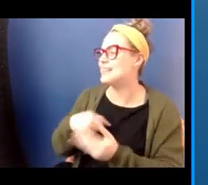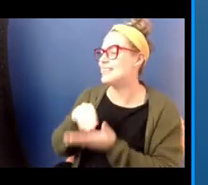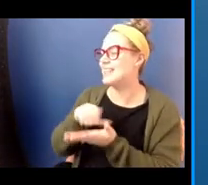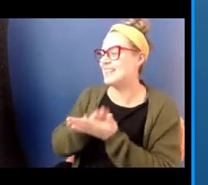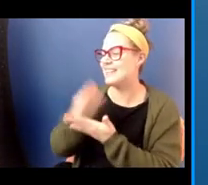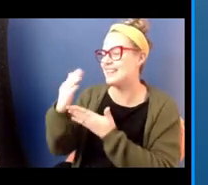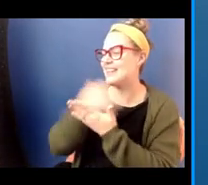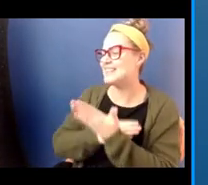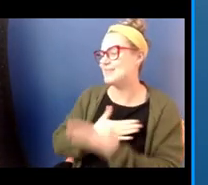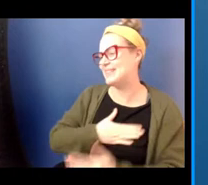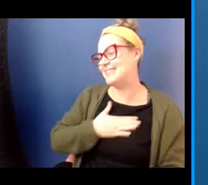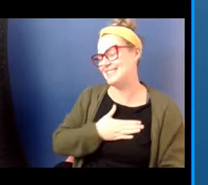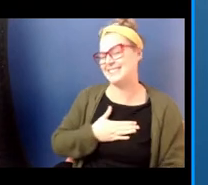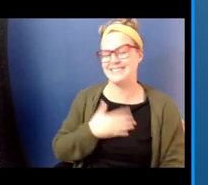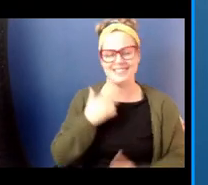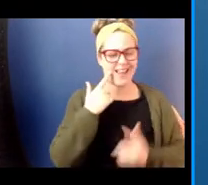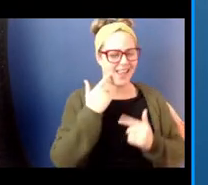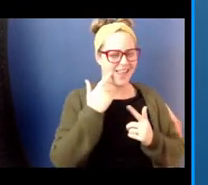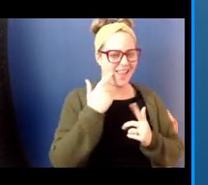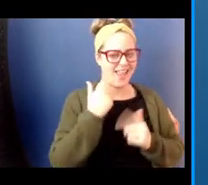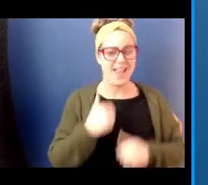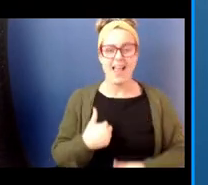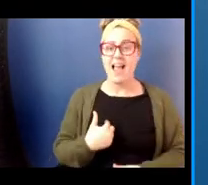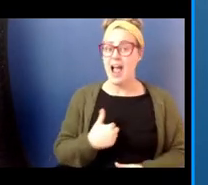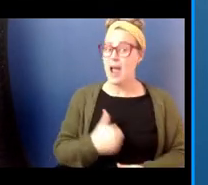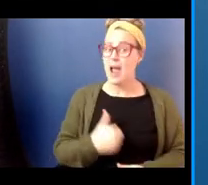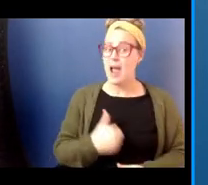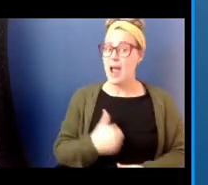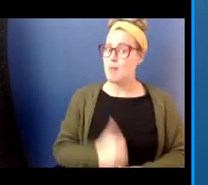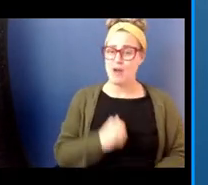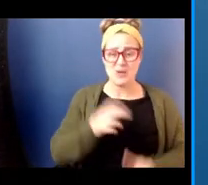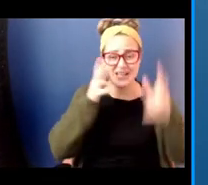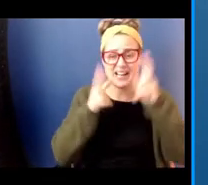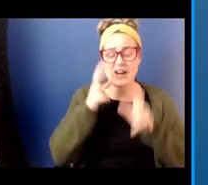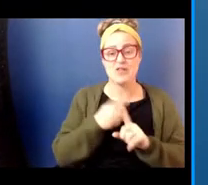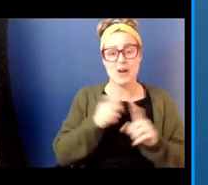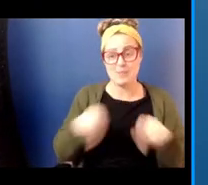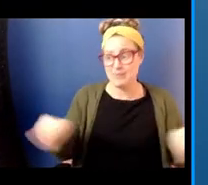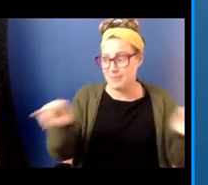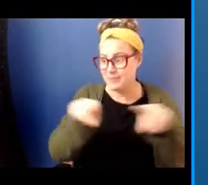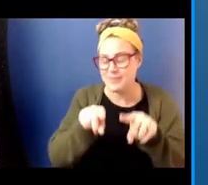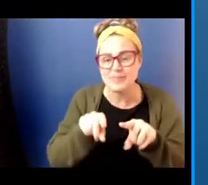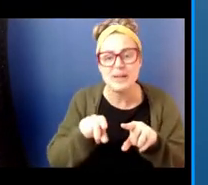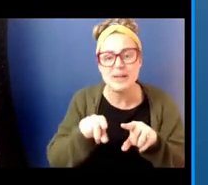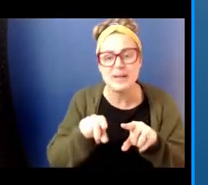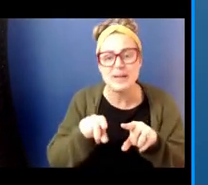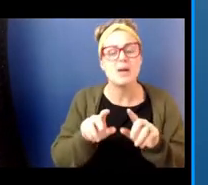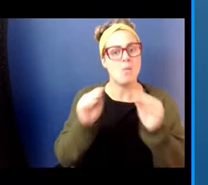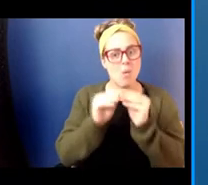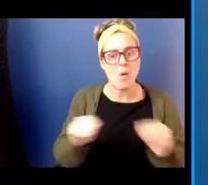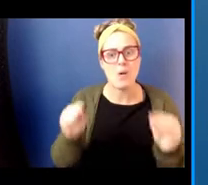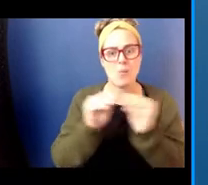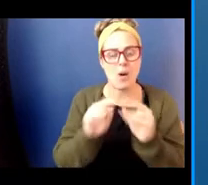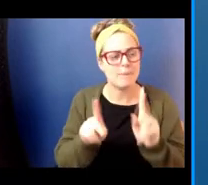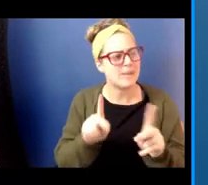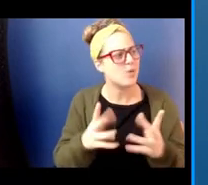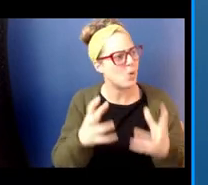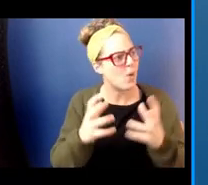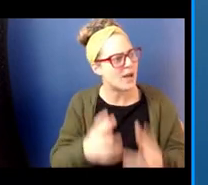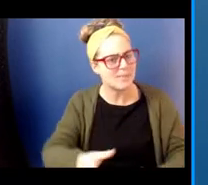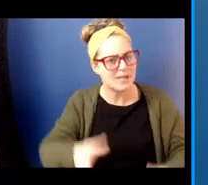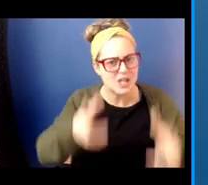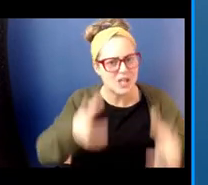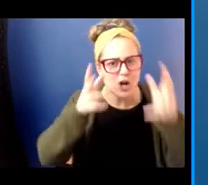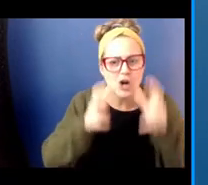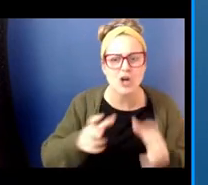but I'm so proud that we're going to hear from more voices voices of those who simply yearn to be heard to be seen when I was born this